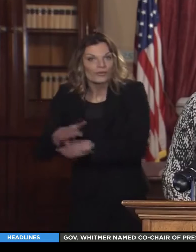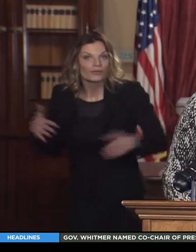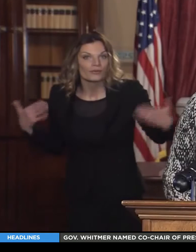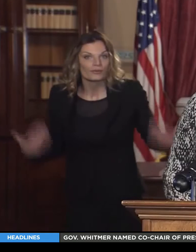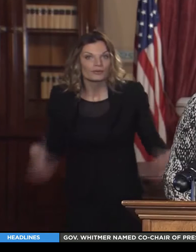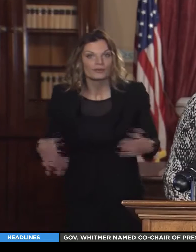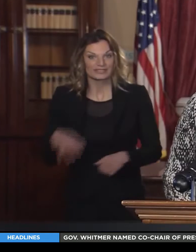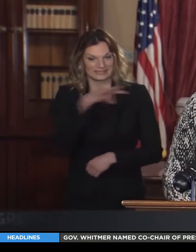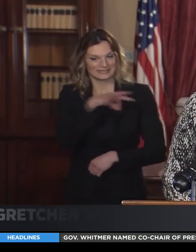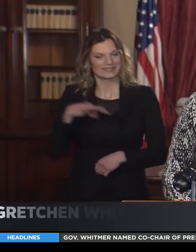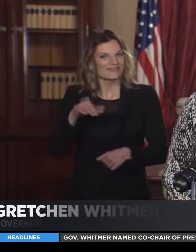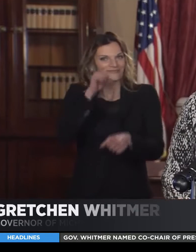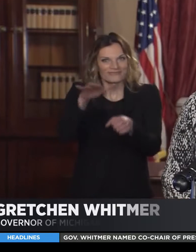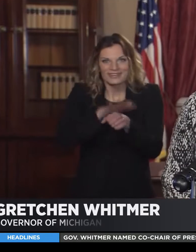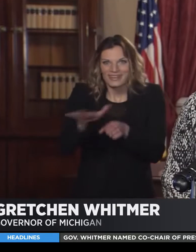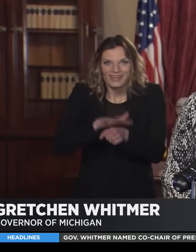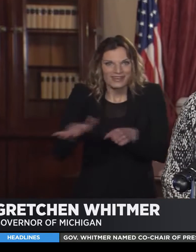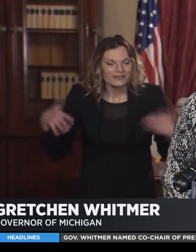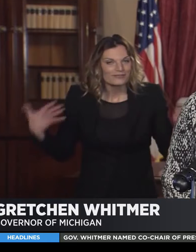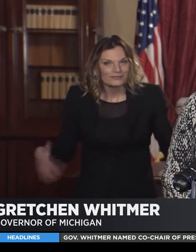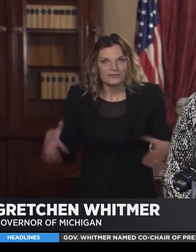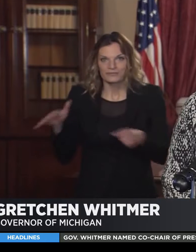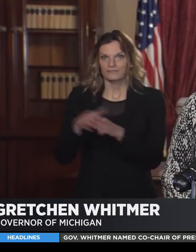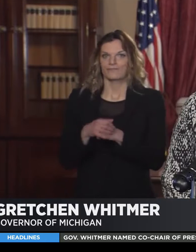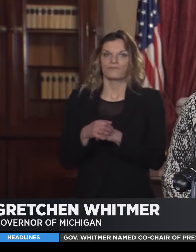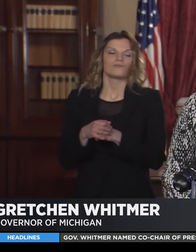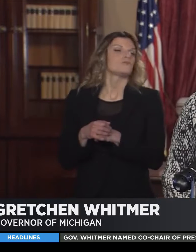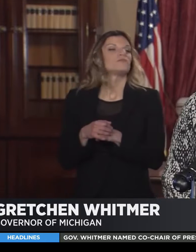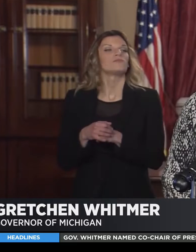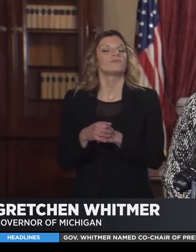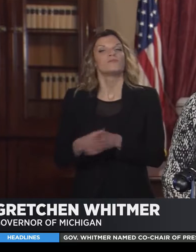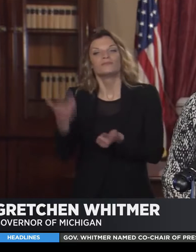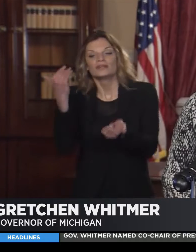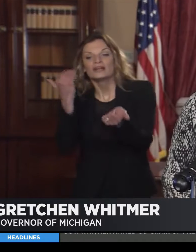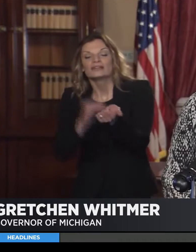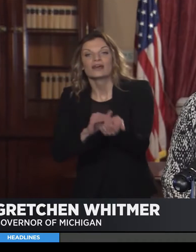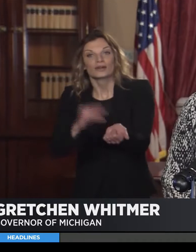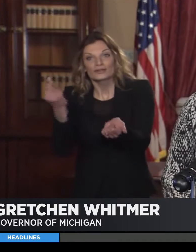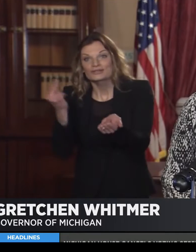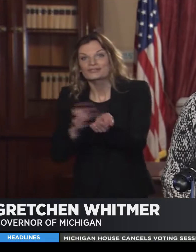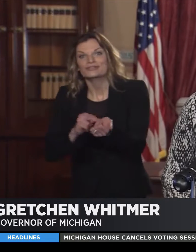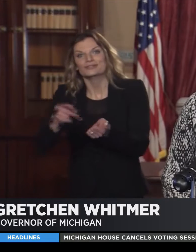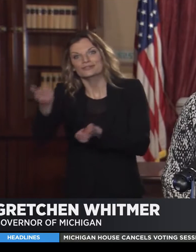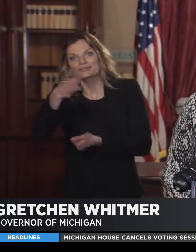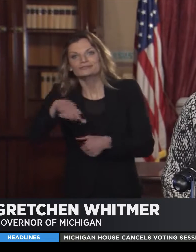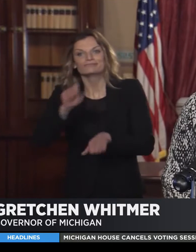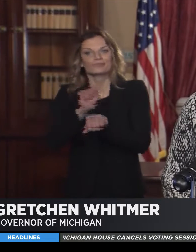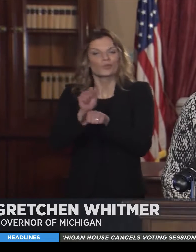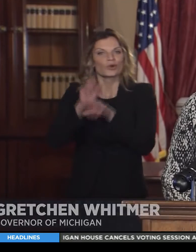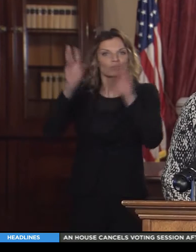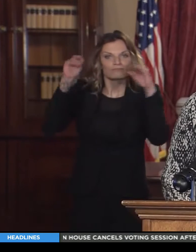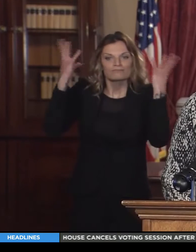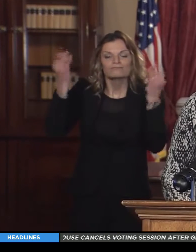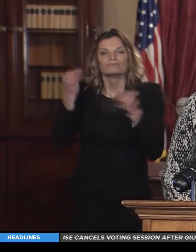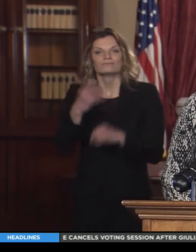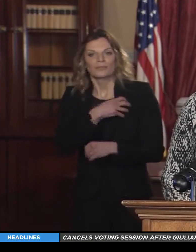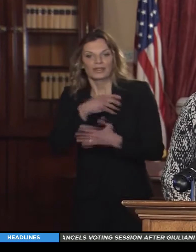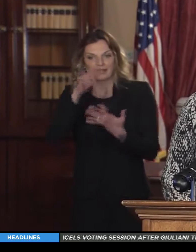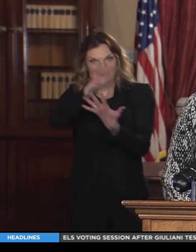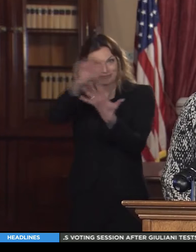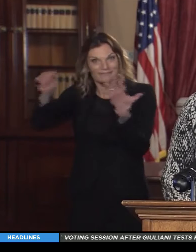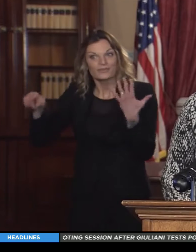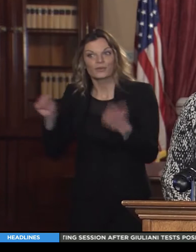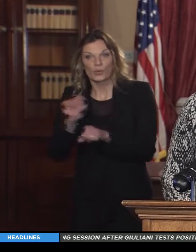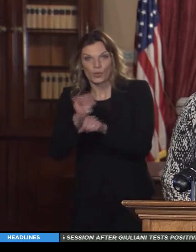expire. More and more of our frontline health workers, our doctors and our nurses, our first responders who we rely